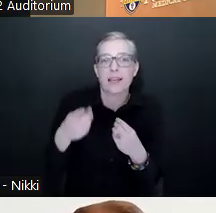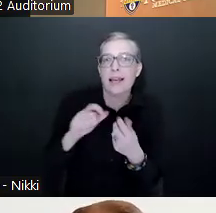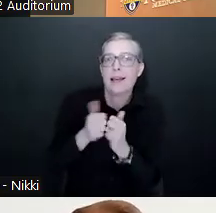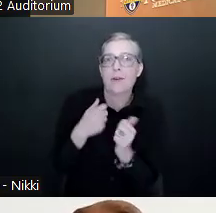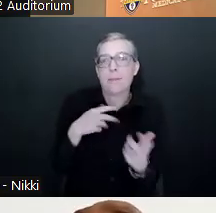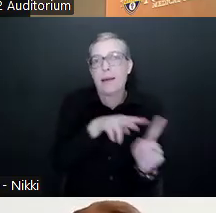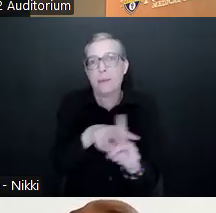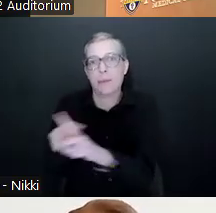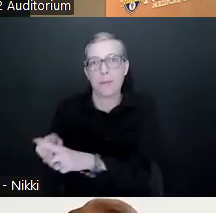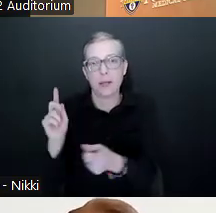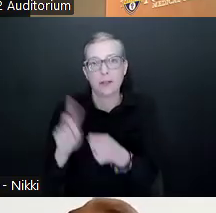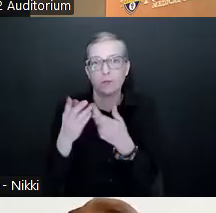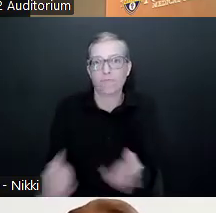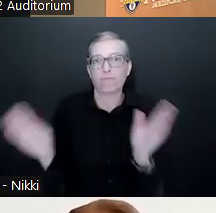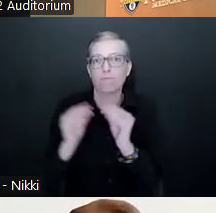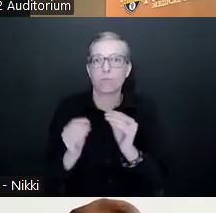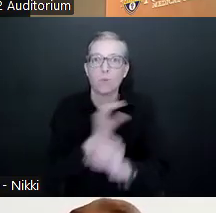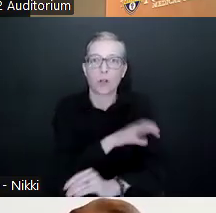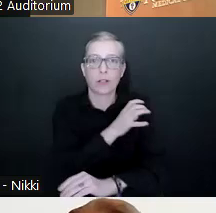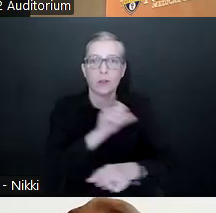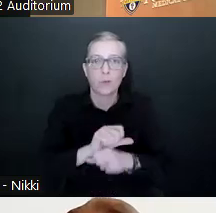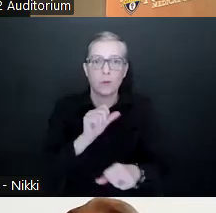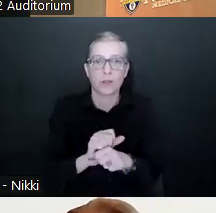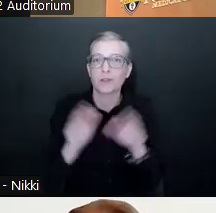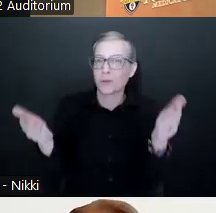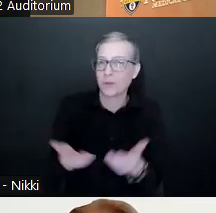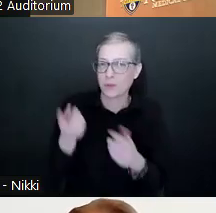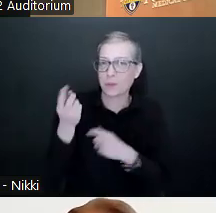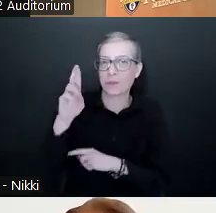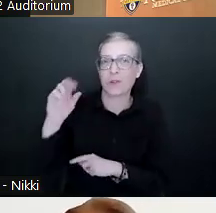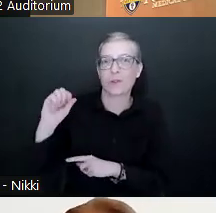Please join me in welcoming Dr. Carla Sharp.